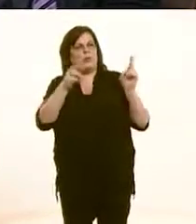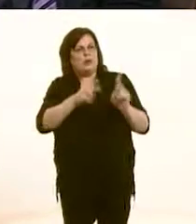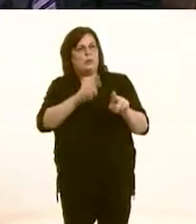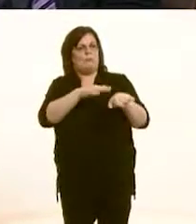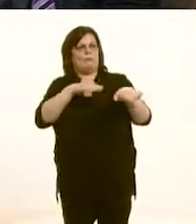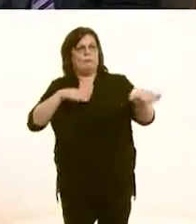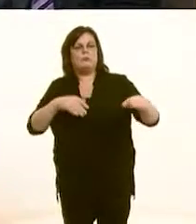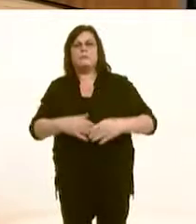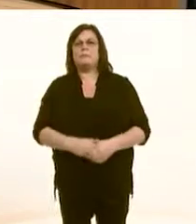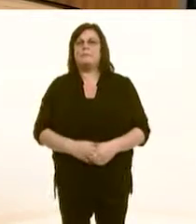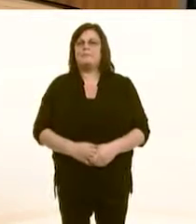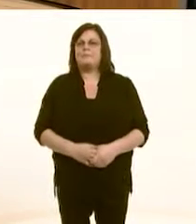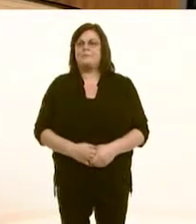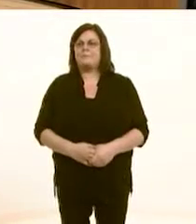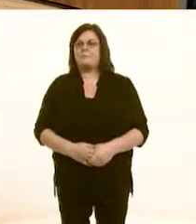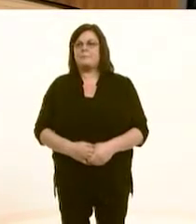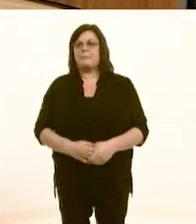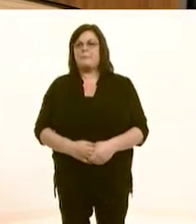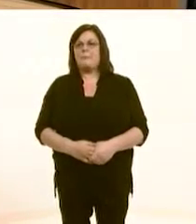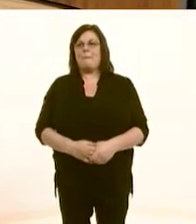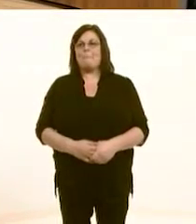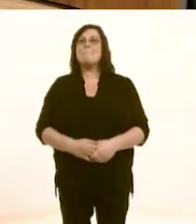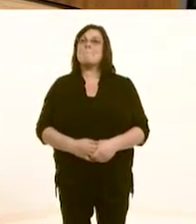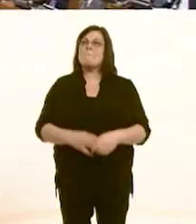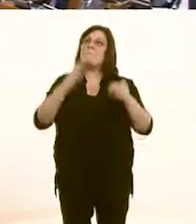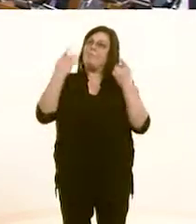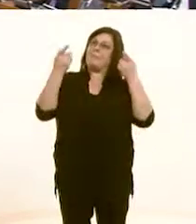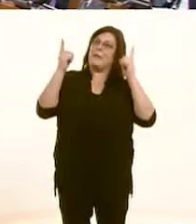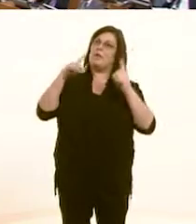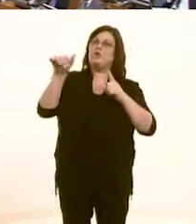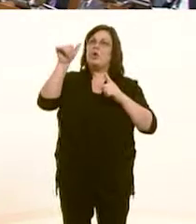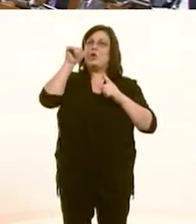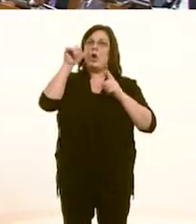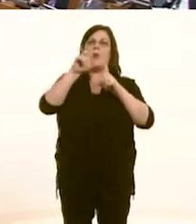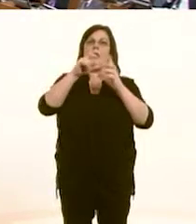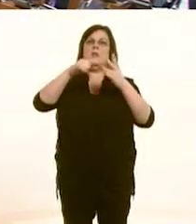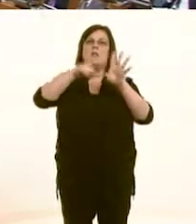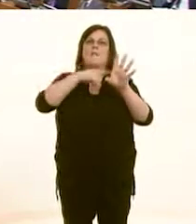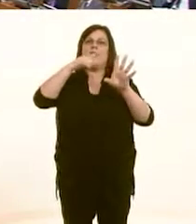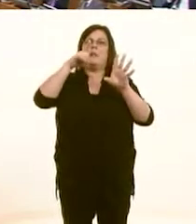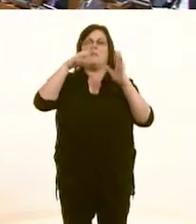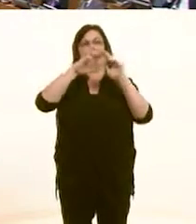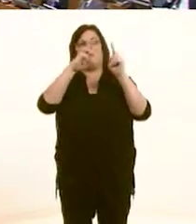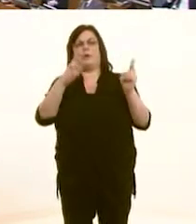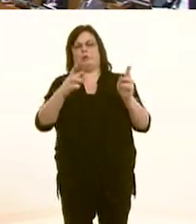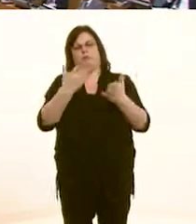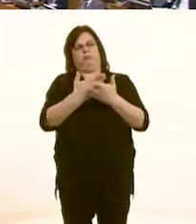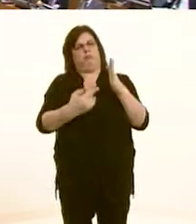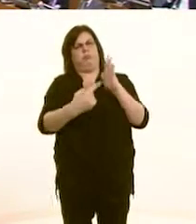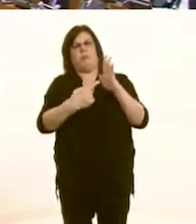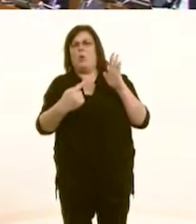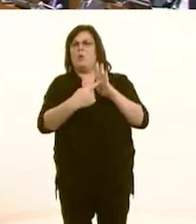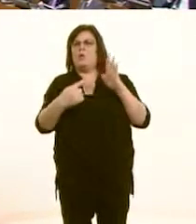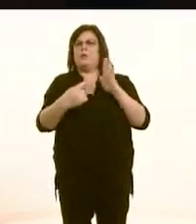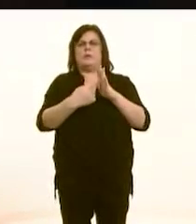Powell. Diolch, Llywydd. First Minister, as you know, the Dyfi Bridge is an absolutely crucial element of